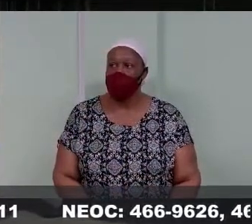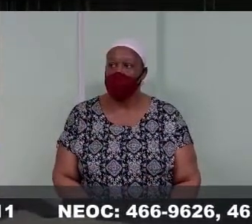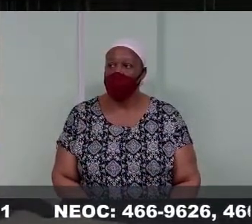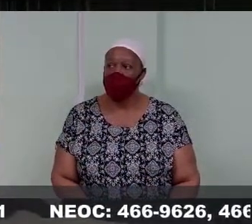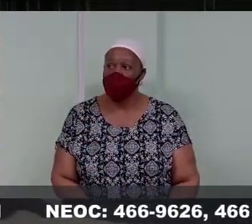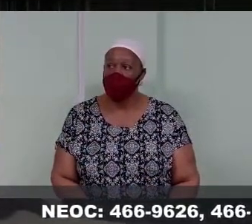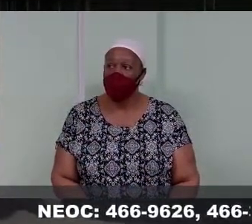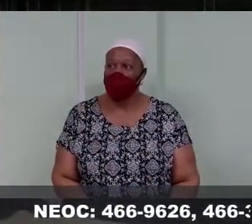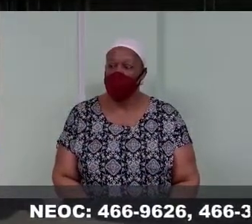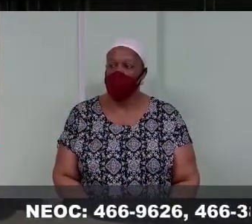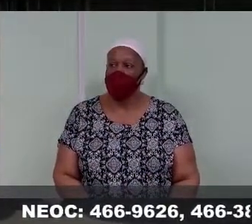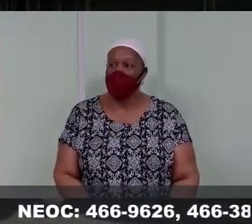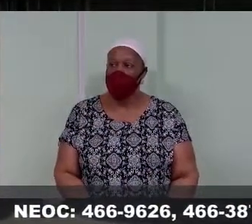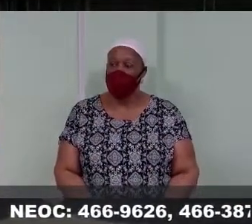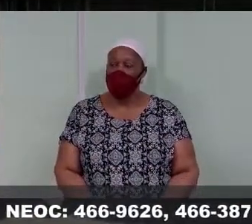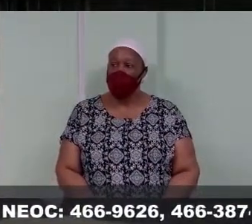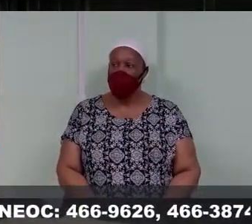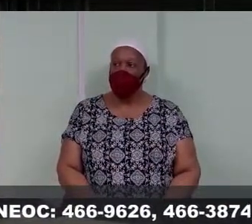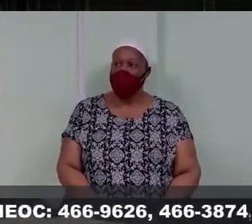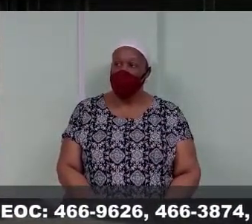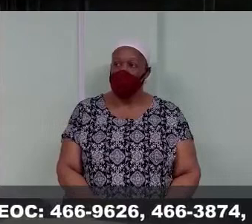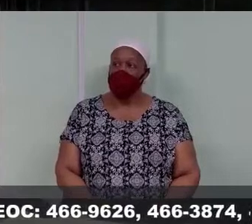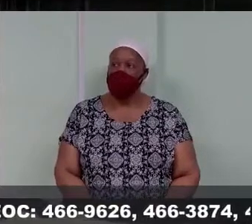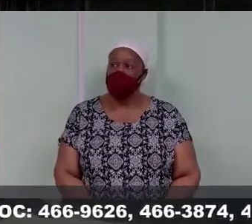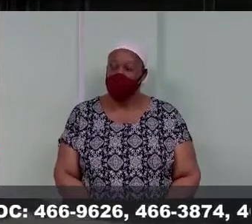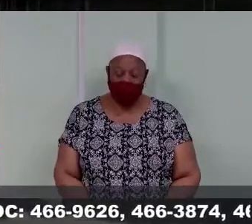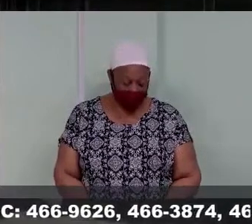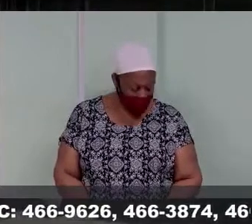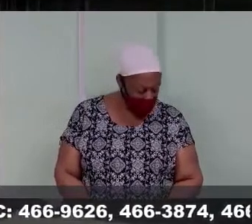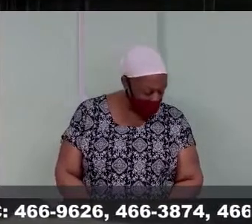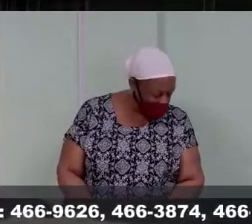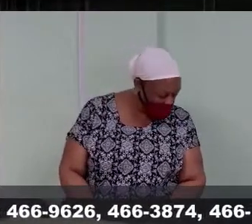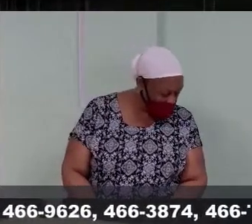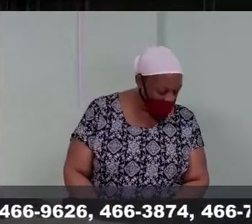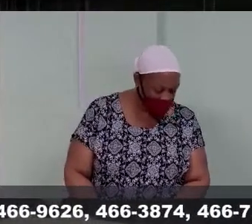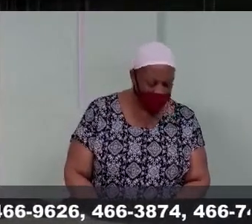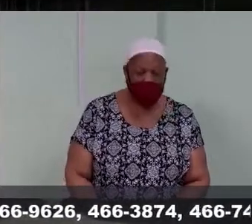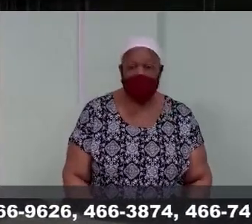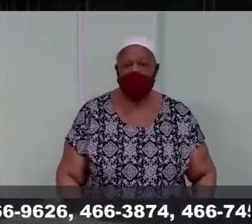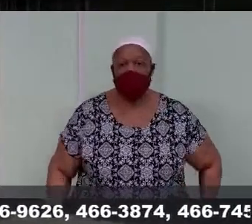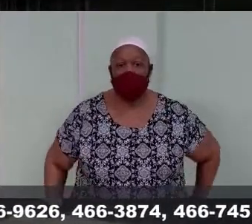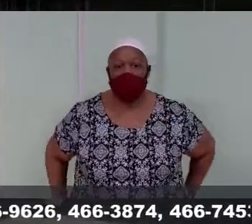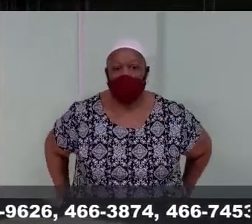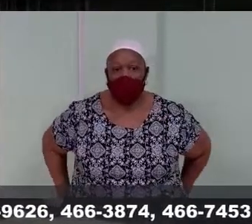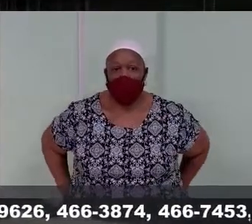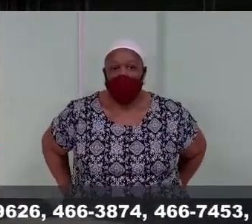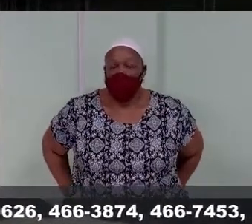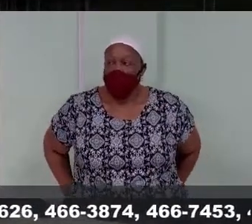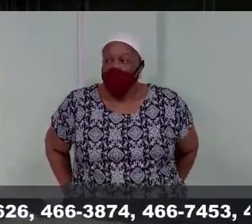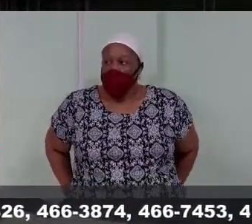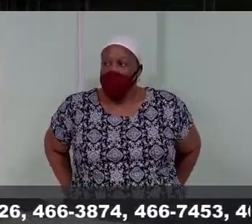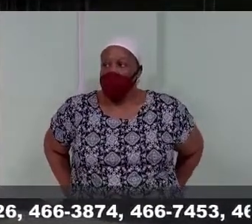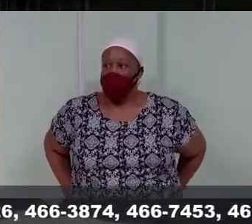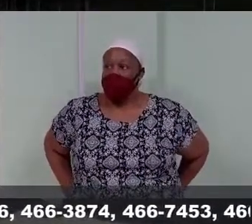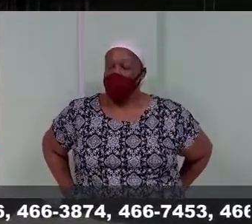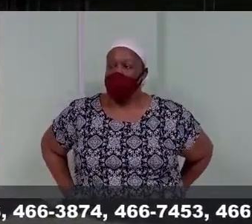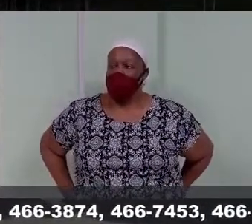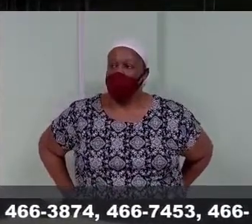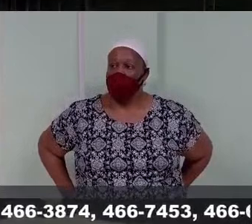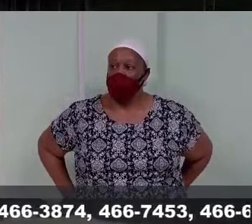August, and it's worth repeating because some of the issues raised at that time still